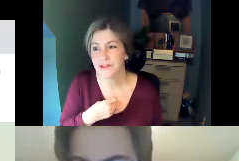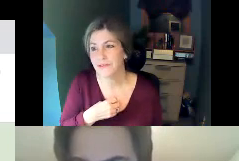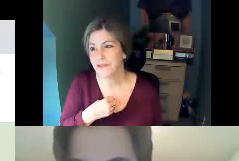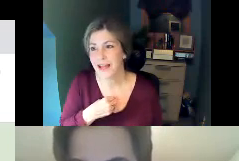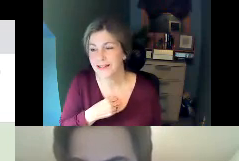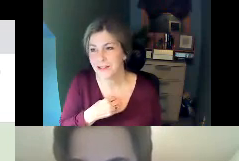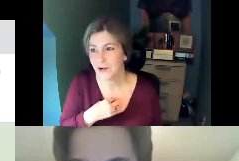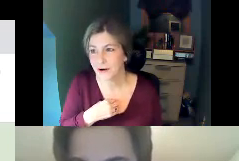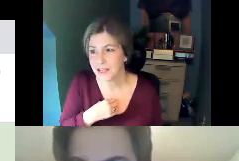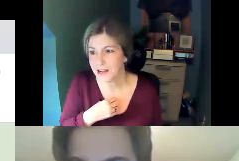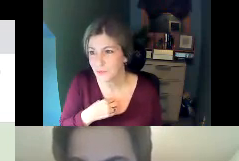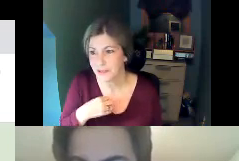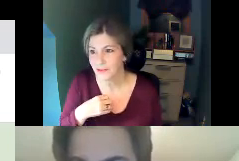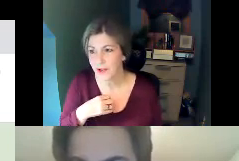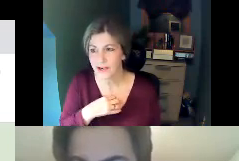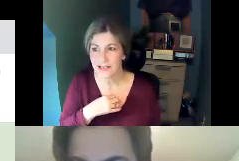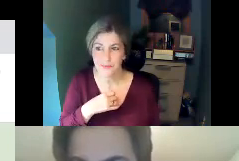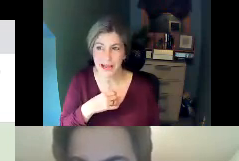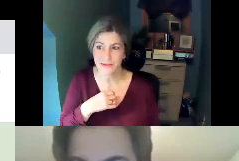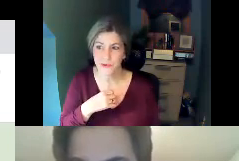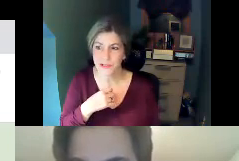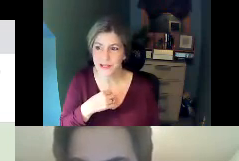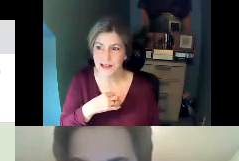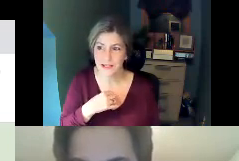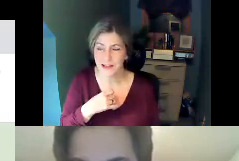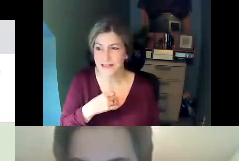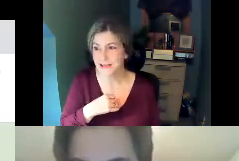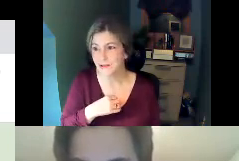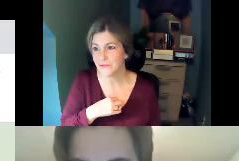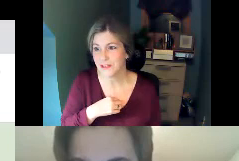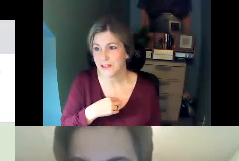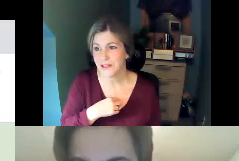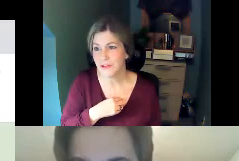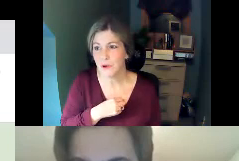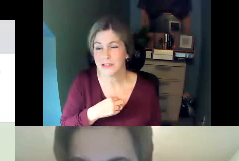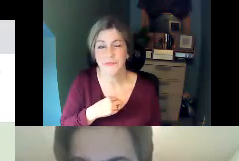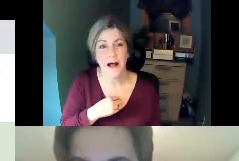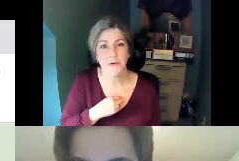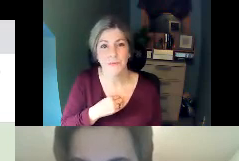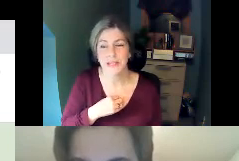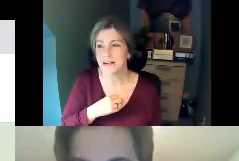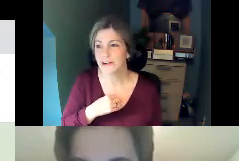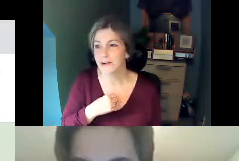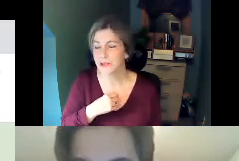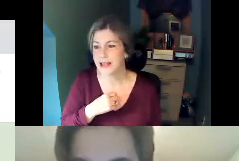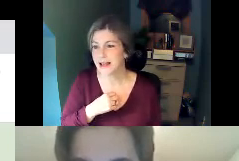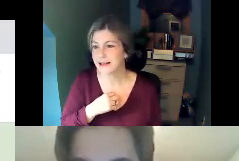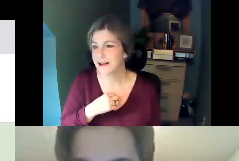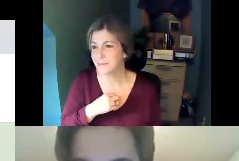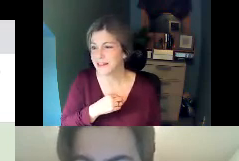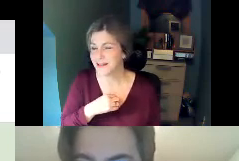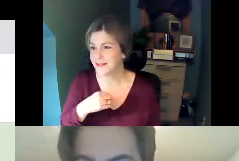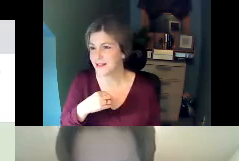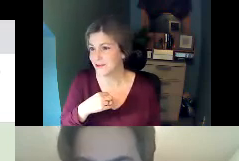For those of you that had such a hard time with your logins and passwords, I think if you want some follow-up later with